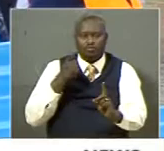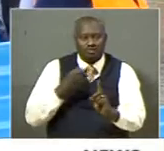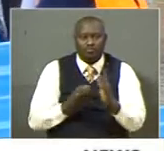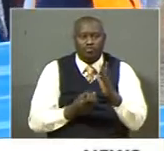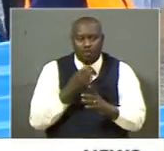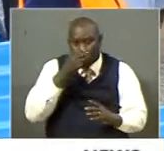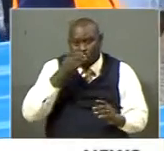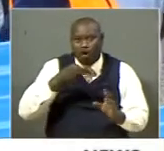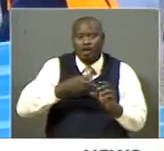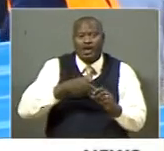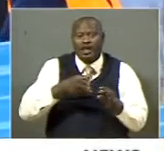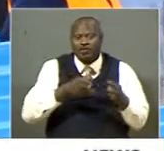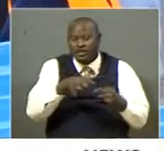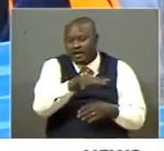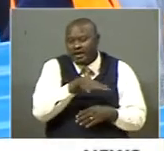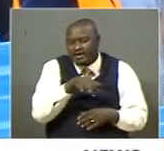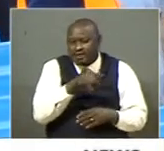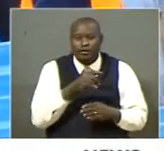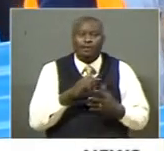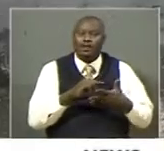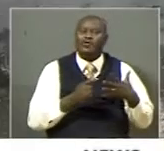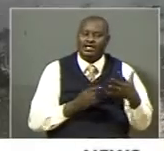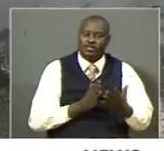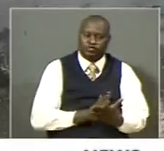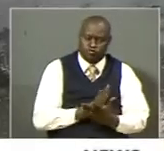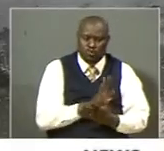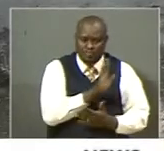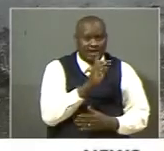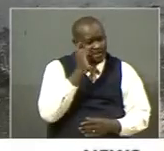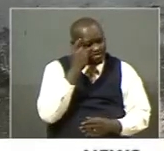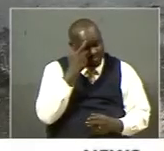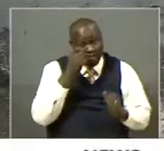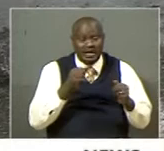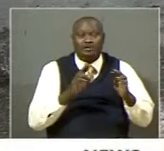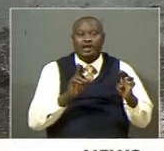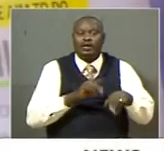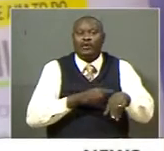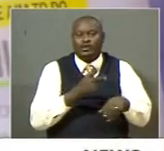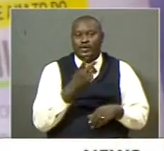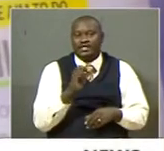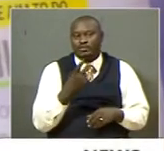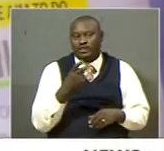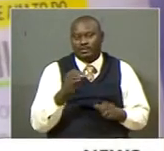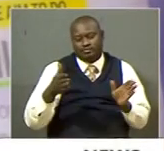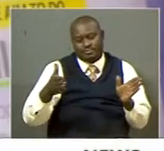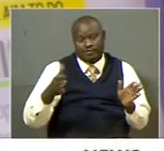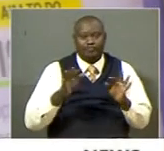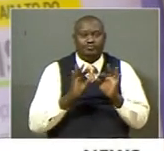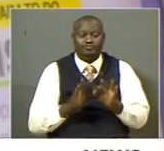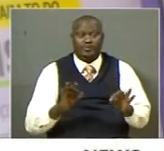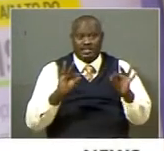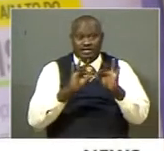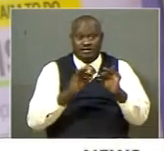oil roads. These roads have been prioritized by government and have to be ready by the year 2020. The total cost of all these